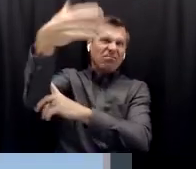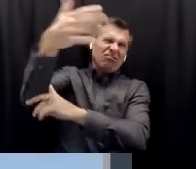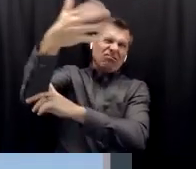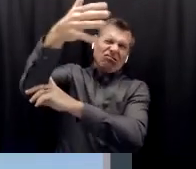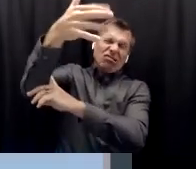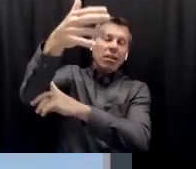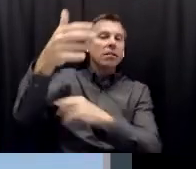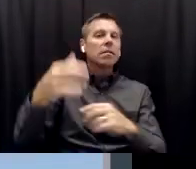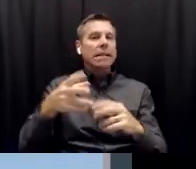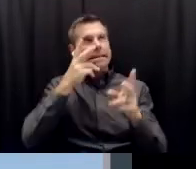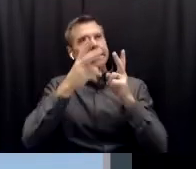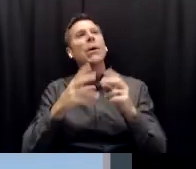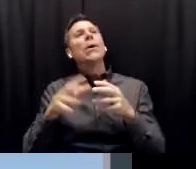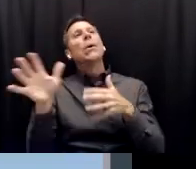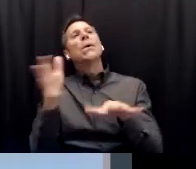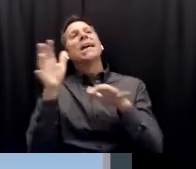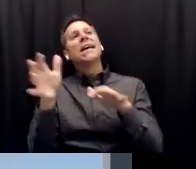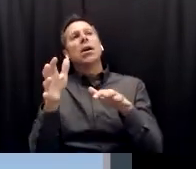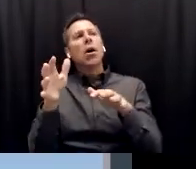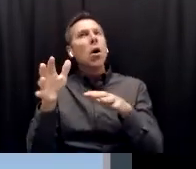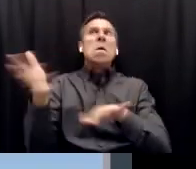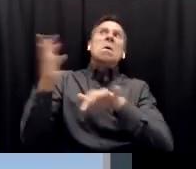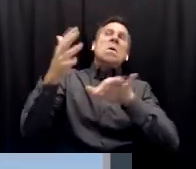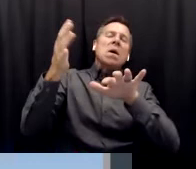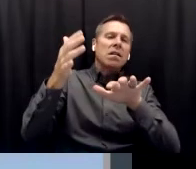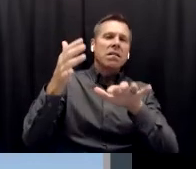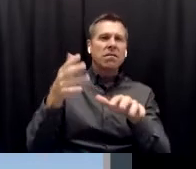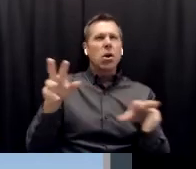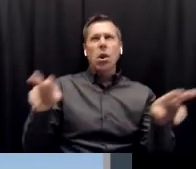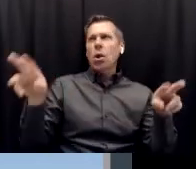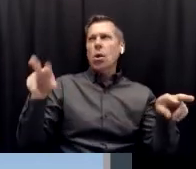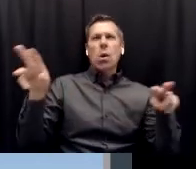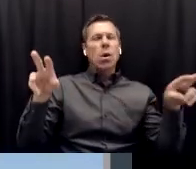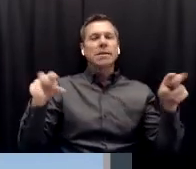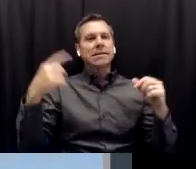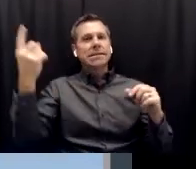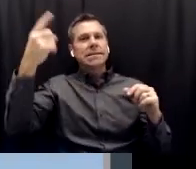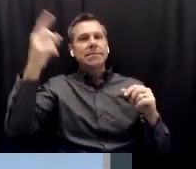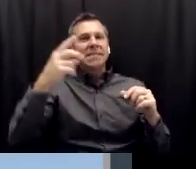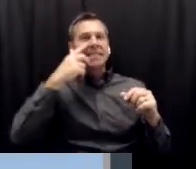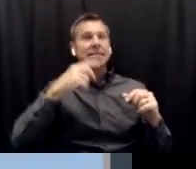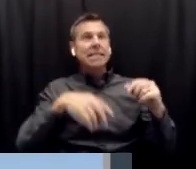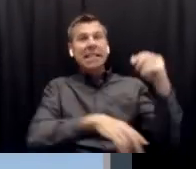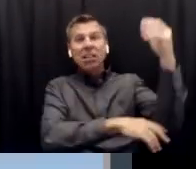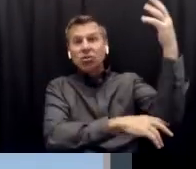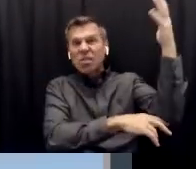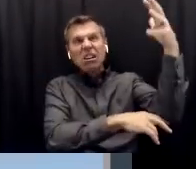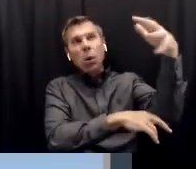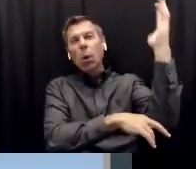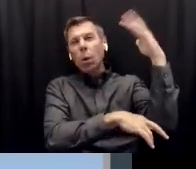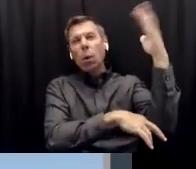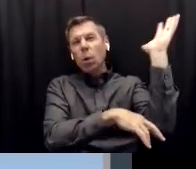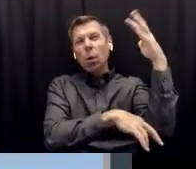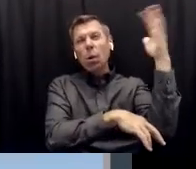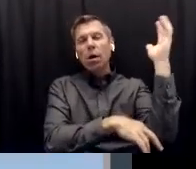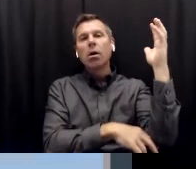windy things might be. We might be able to look around, see the flags, see the leaves, see the trees, see the grass